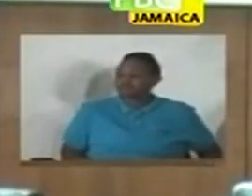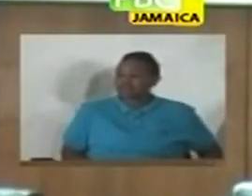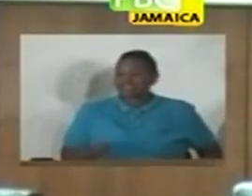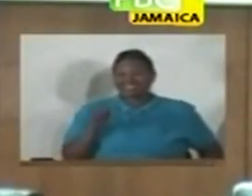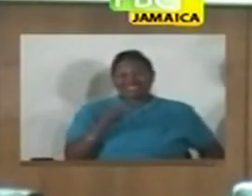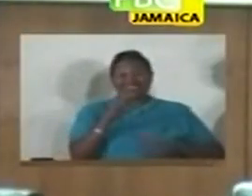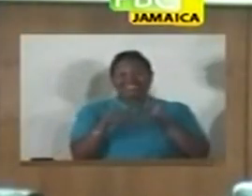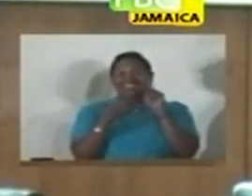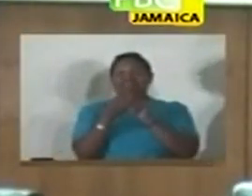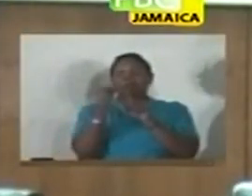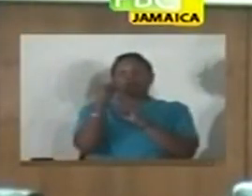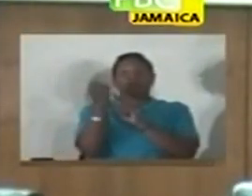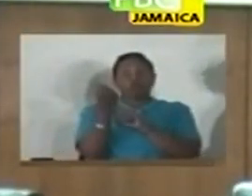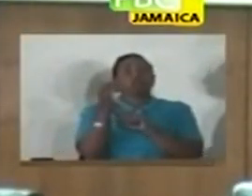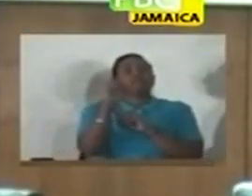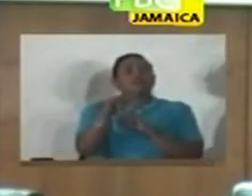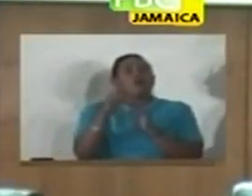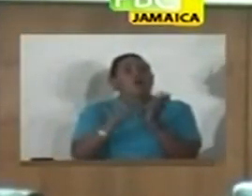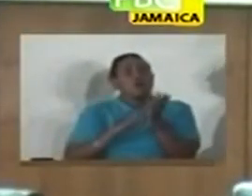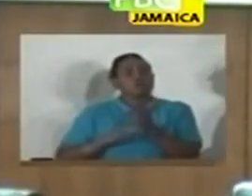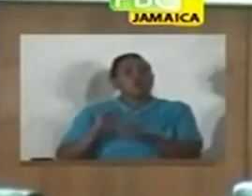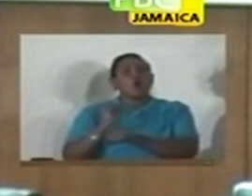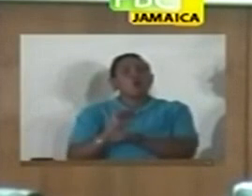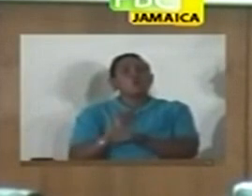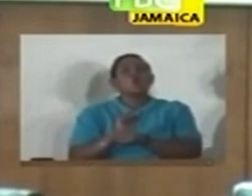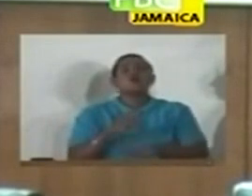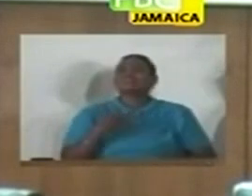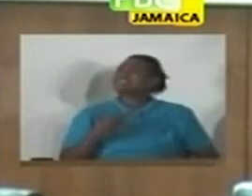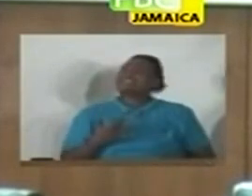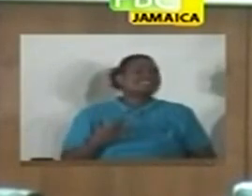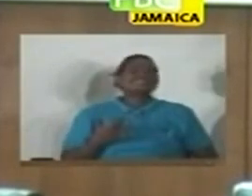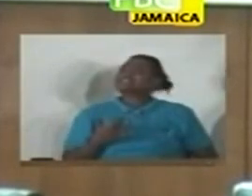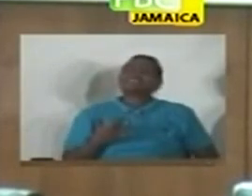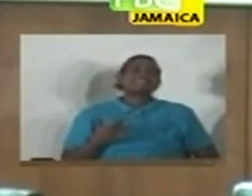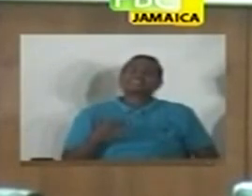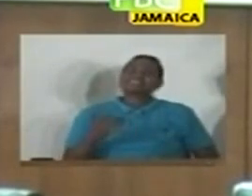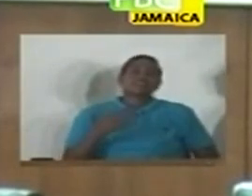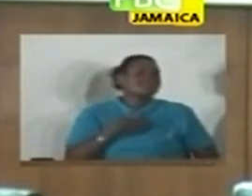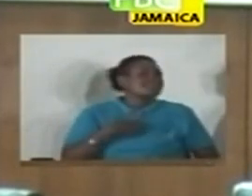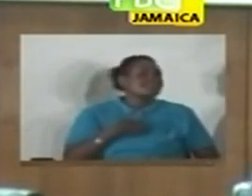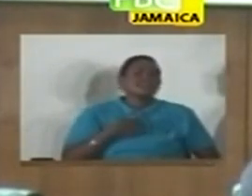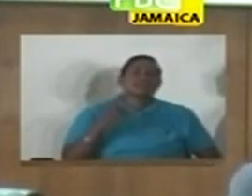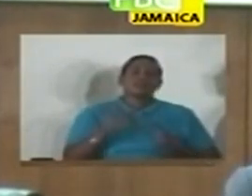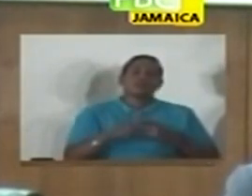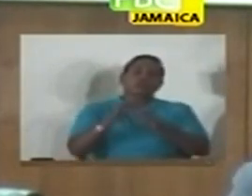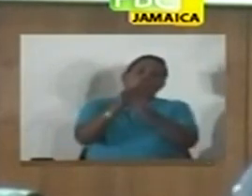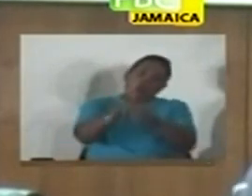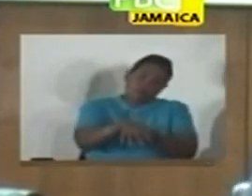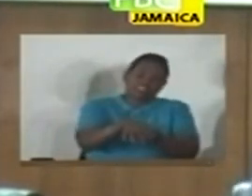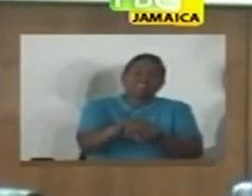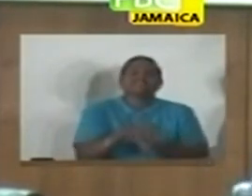of circumstances that contract work is considered to be precarious and oppressive.